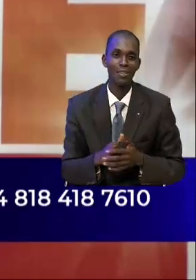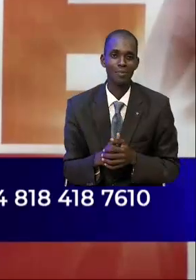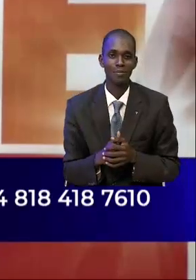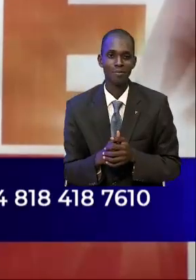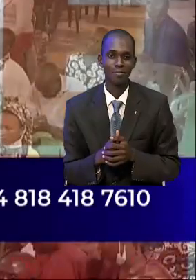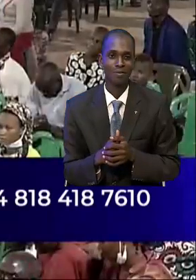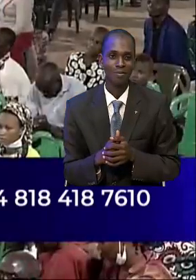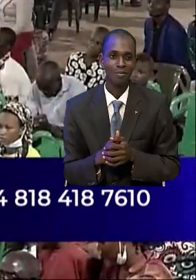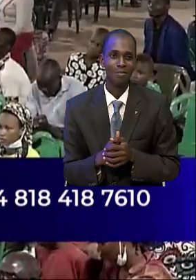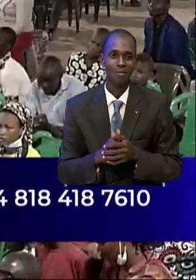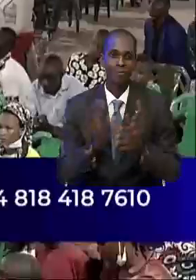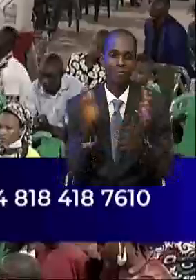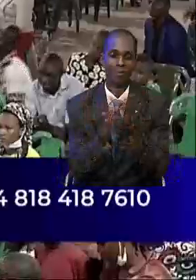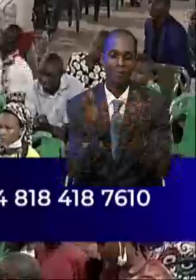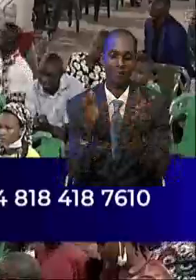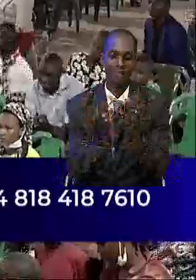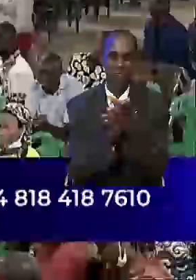your knees in Jesus' name.